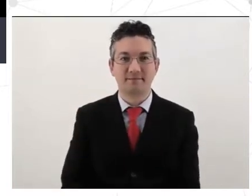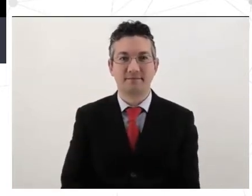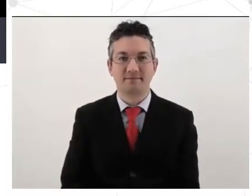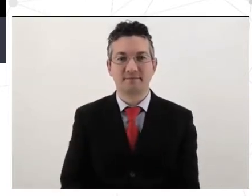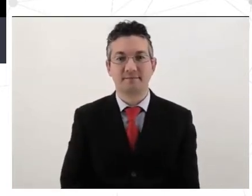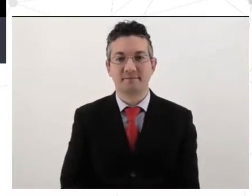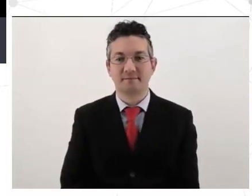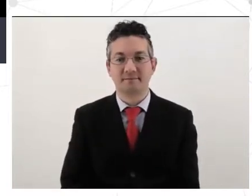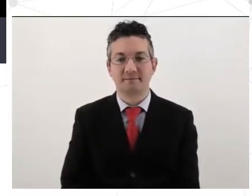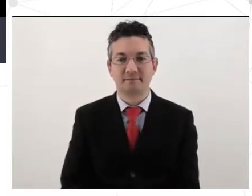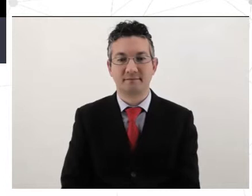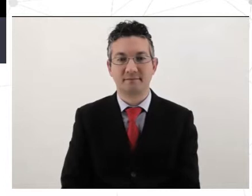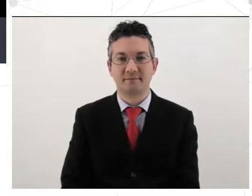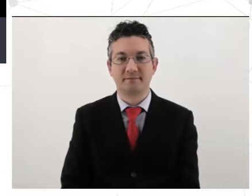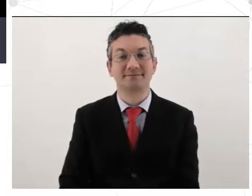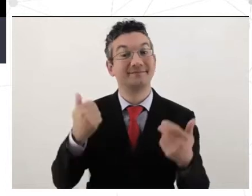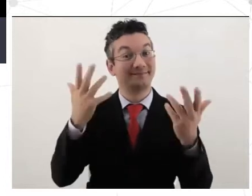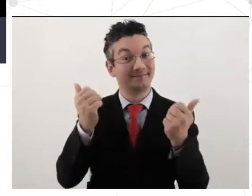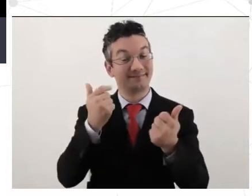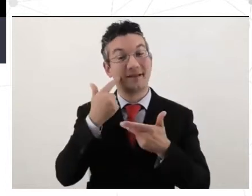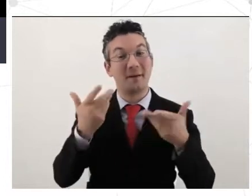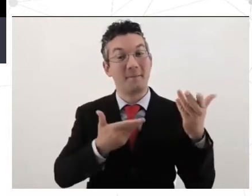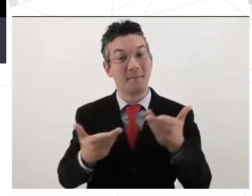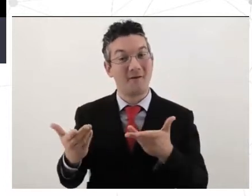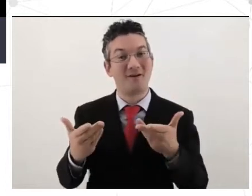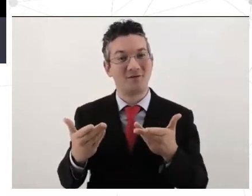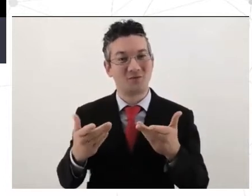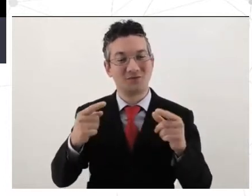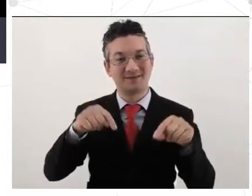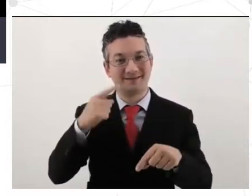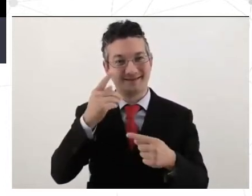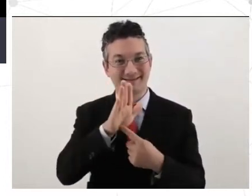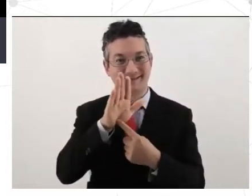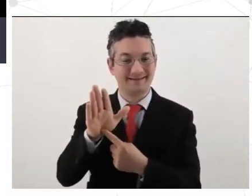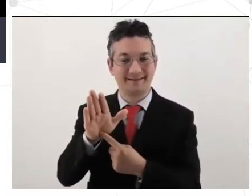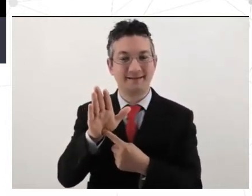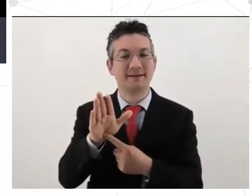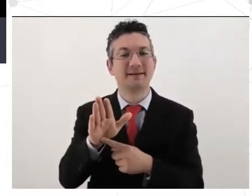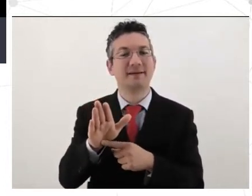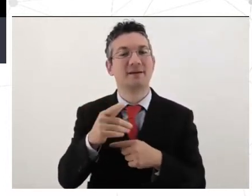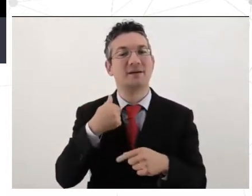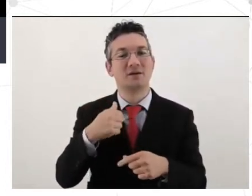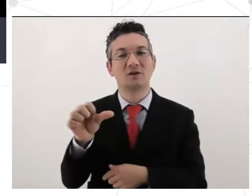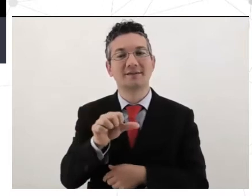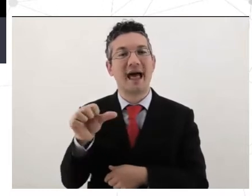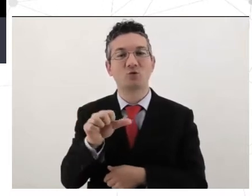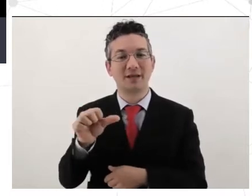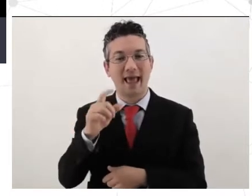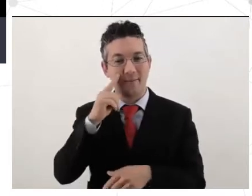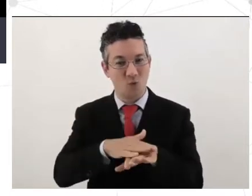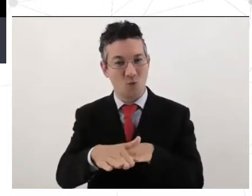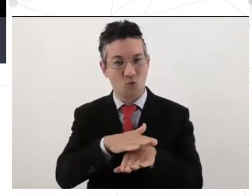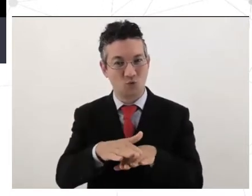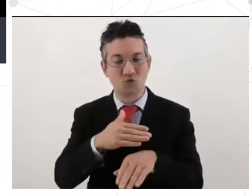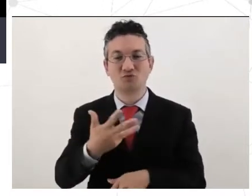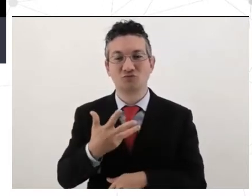like to try it? Let's do it. I'll set a beacon to it. Now I can hear the beacon over in front of us and to our right.